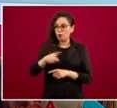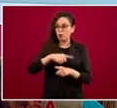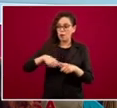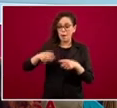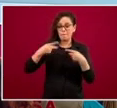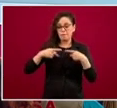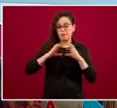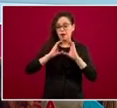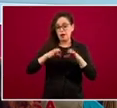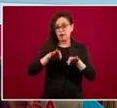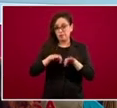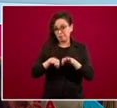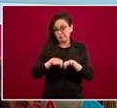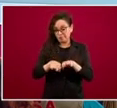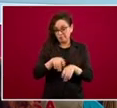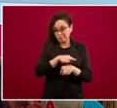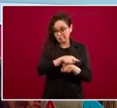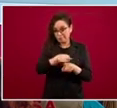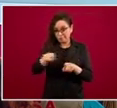don't pay attention to this,